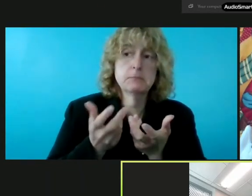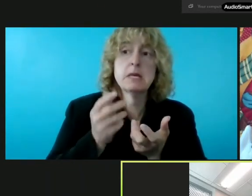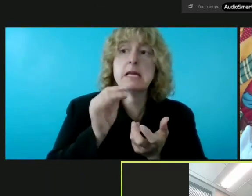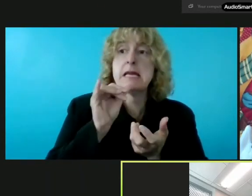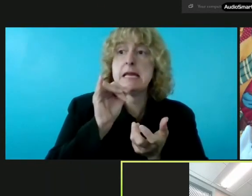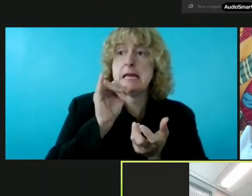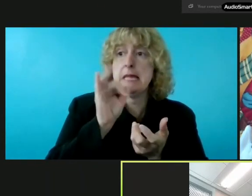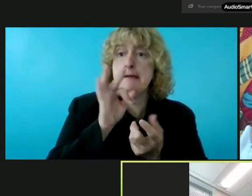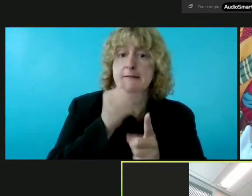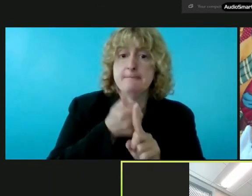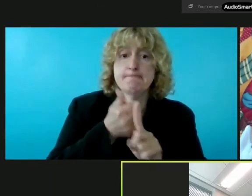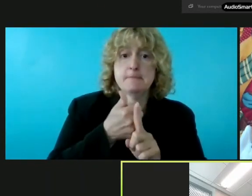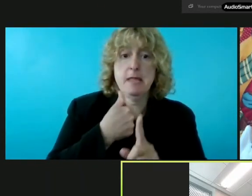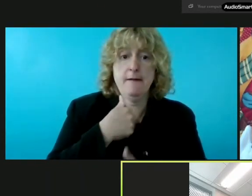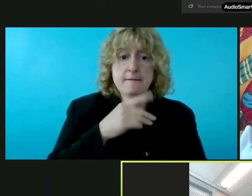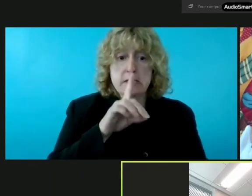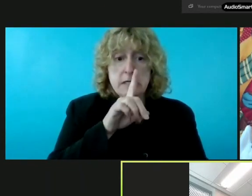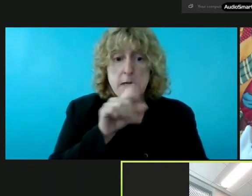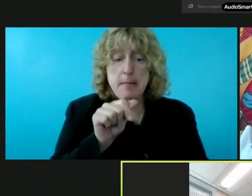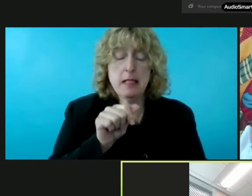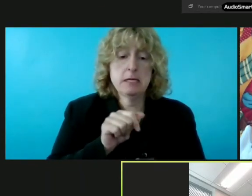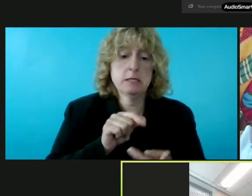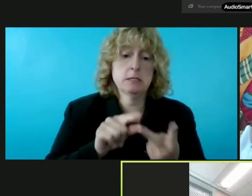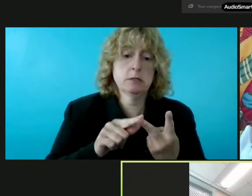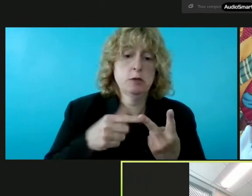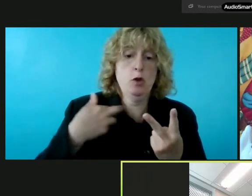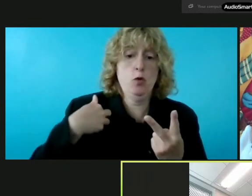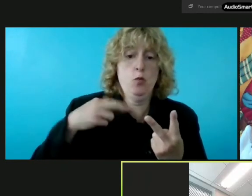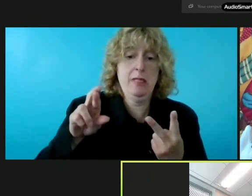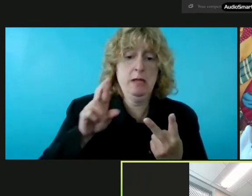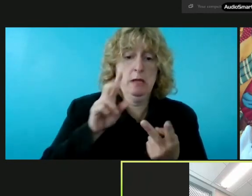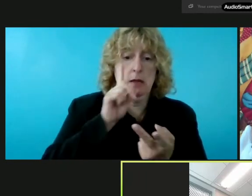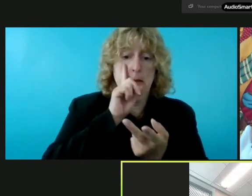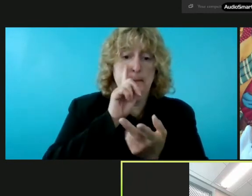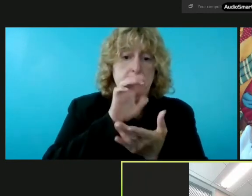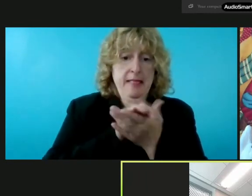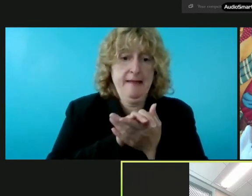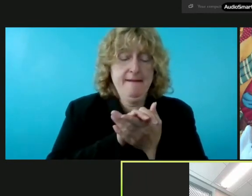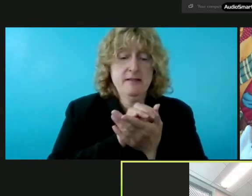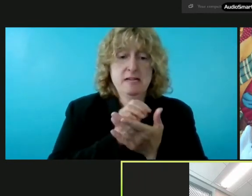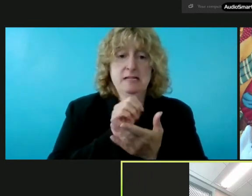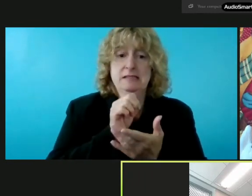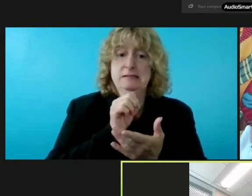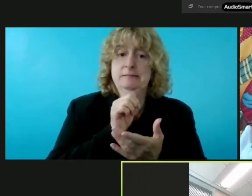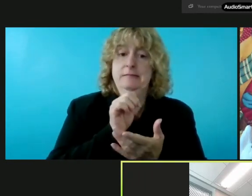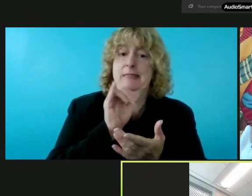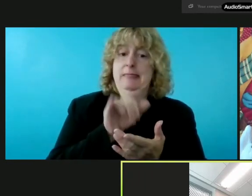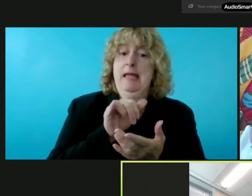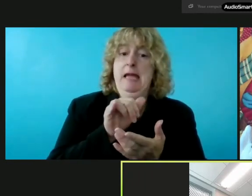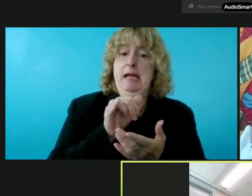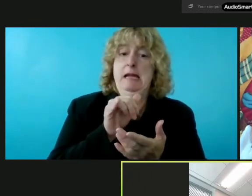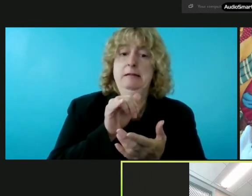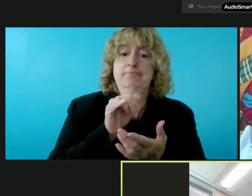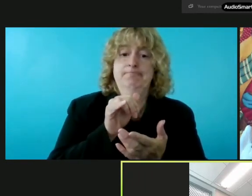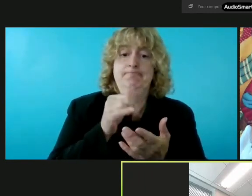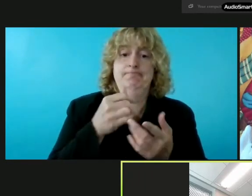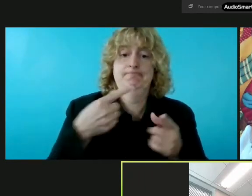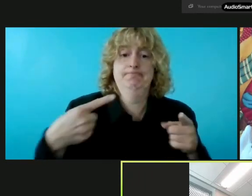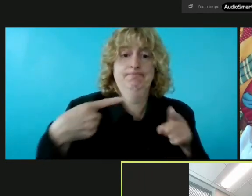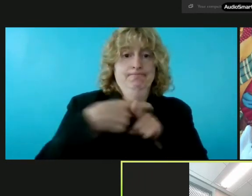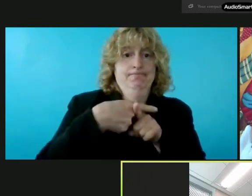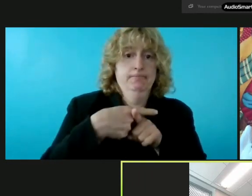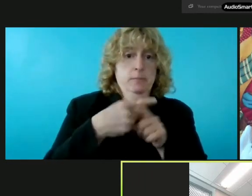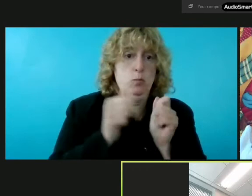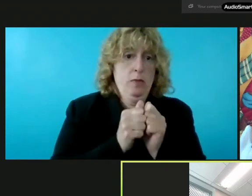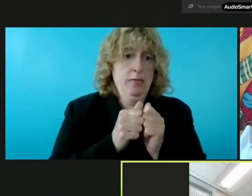has a disability or religious belief that is not in line with, obtaining the vaccination, then you